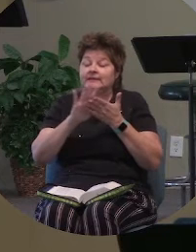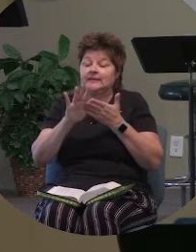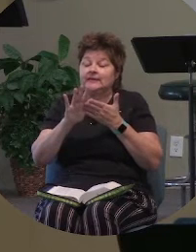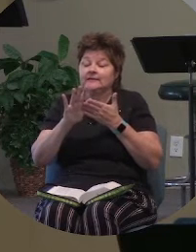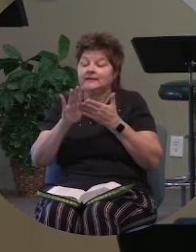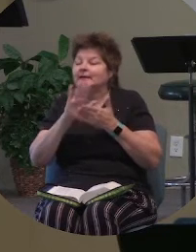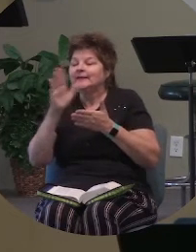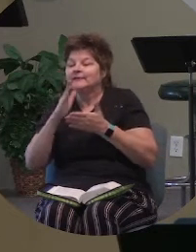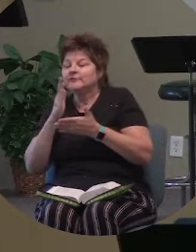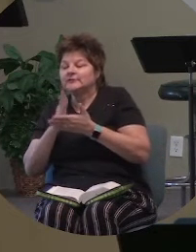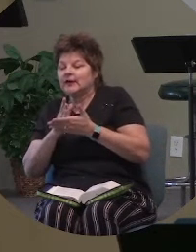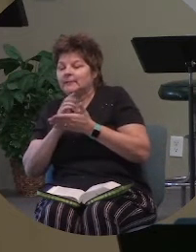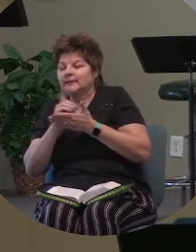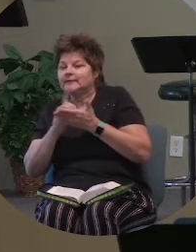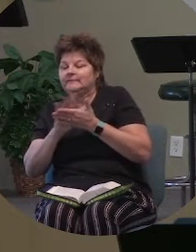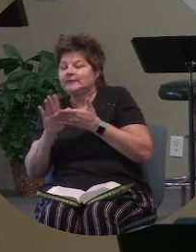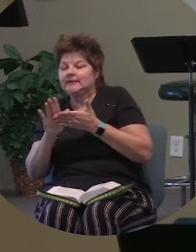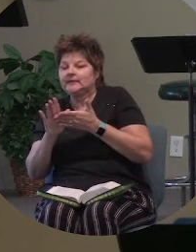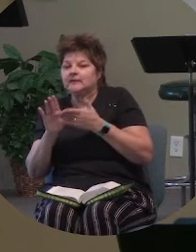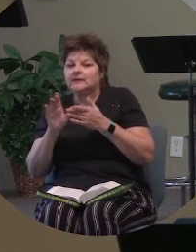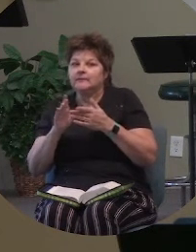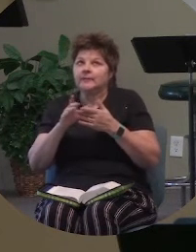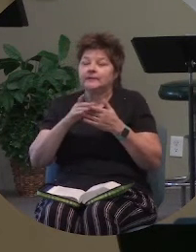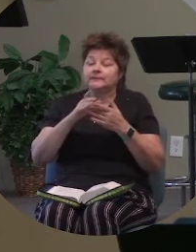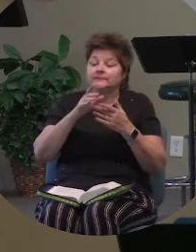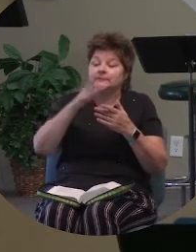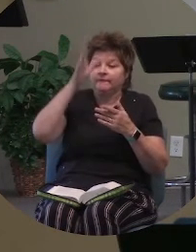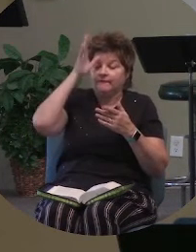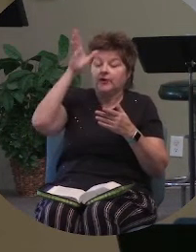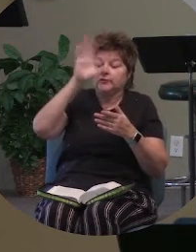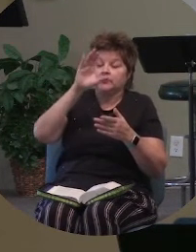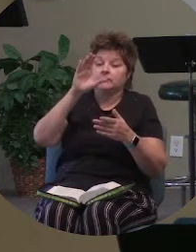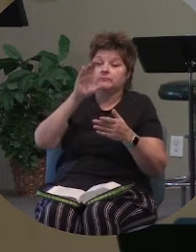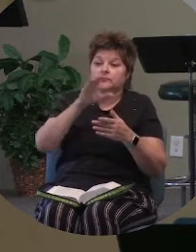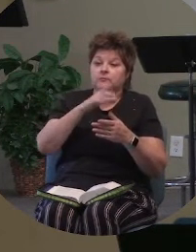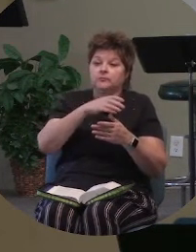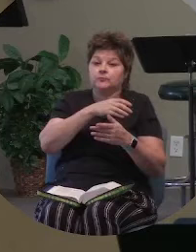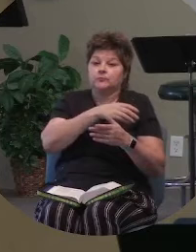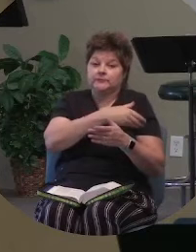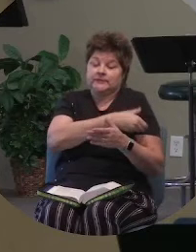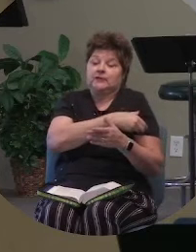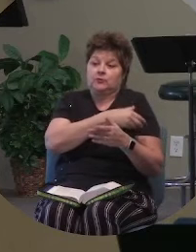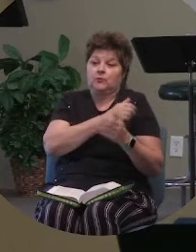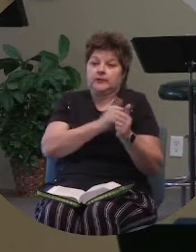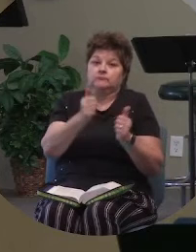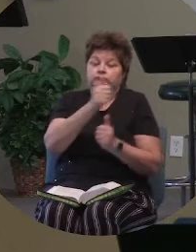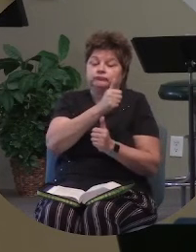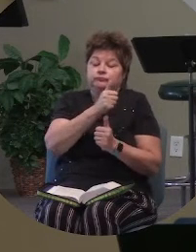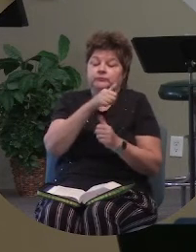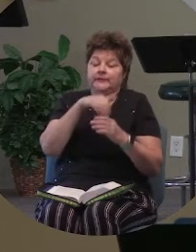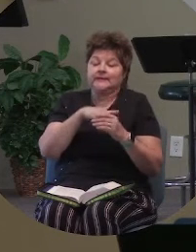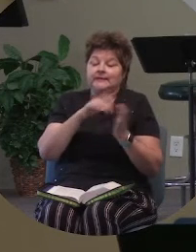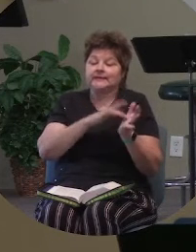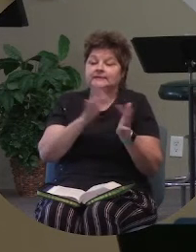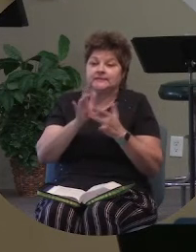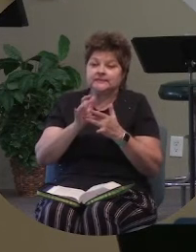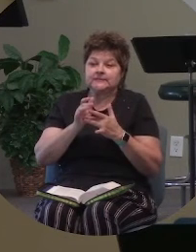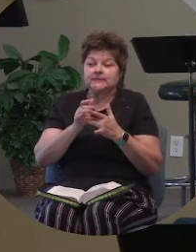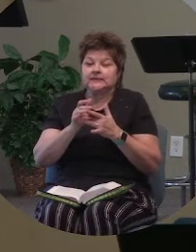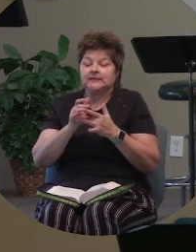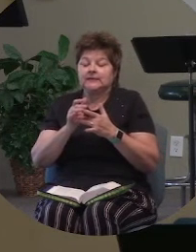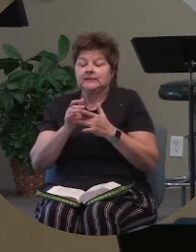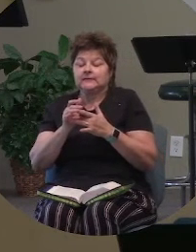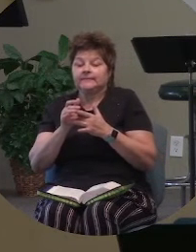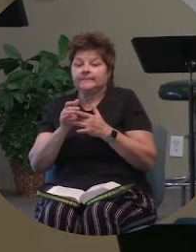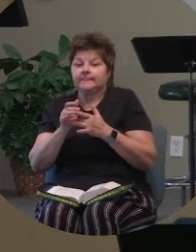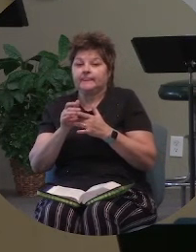The Father was the authority in Jesus. That's how it was designed. Jesus was always God, but he only did, Scripture